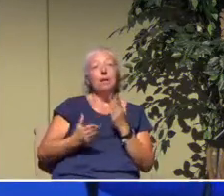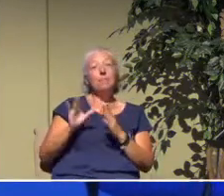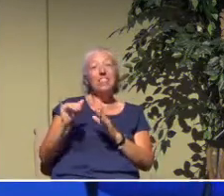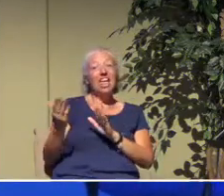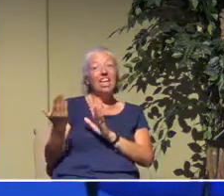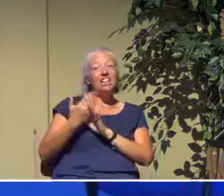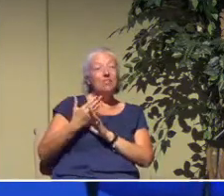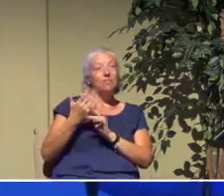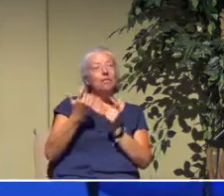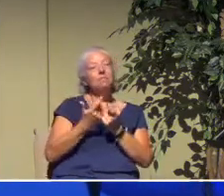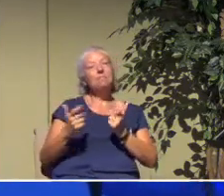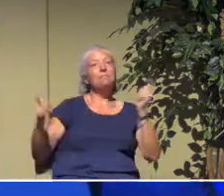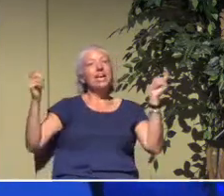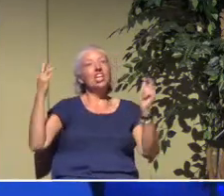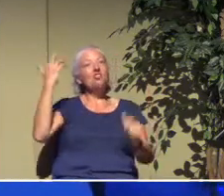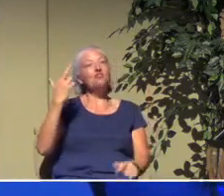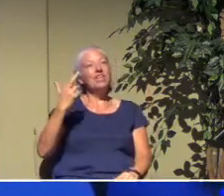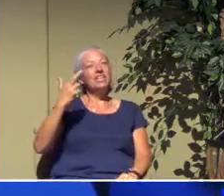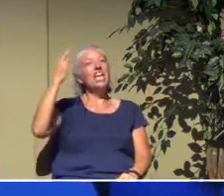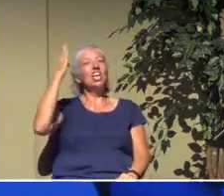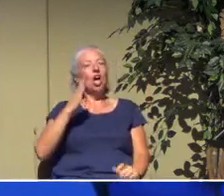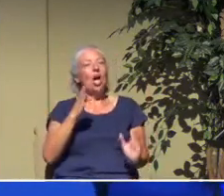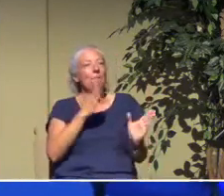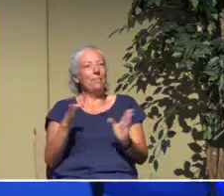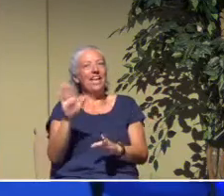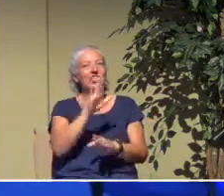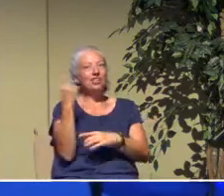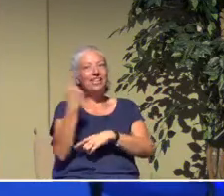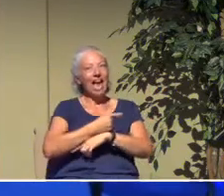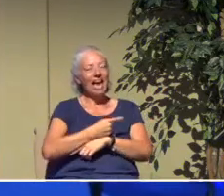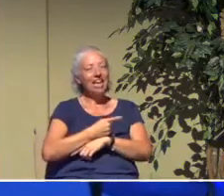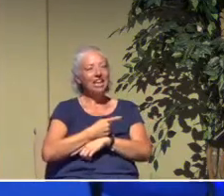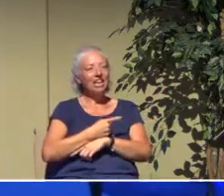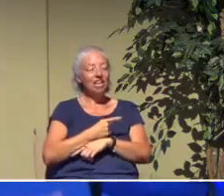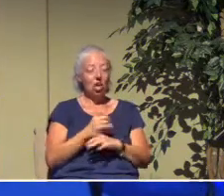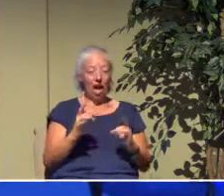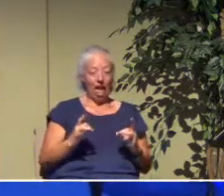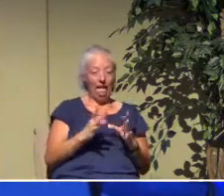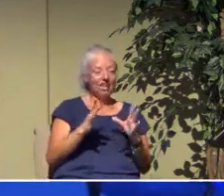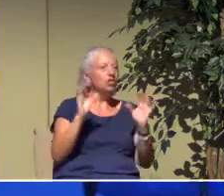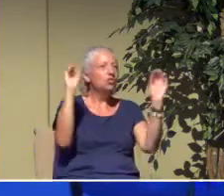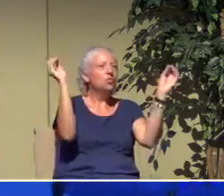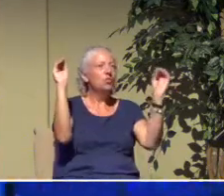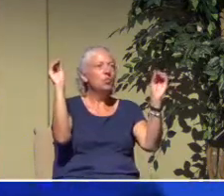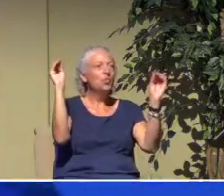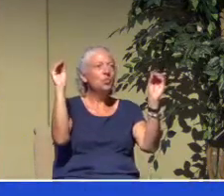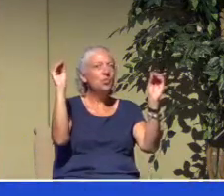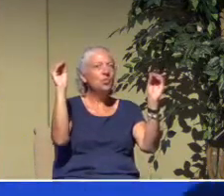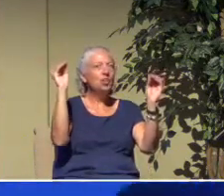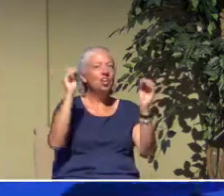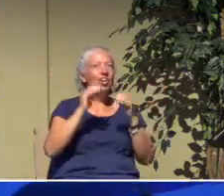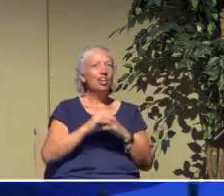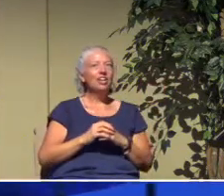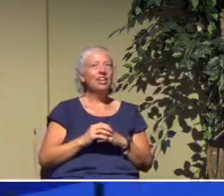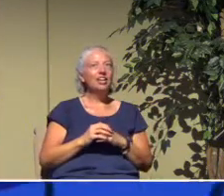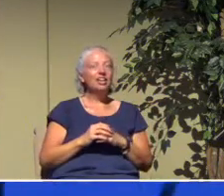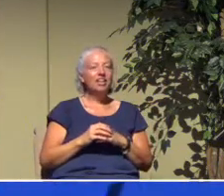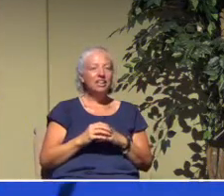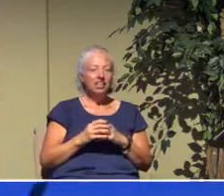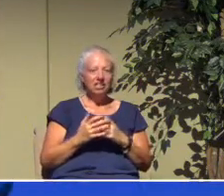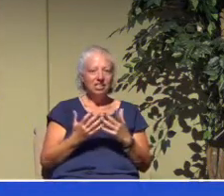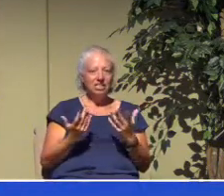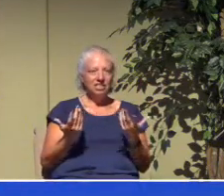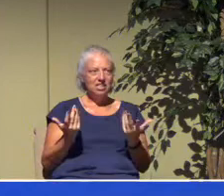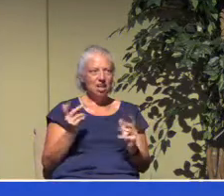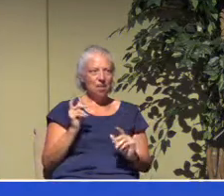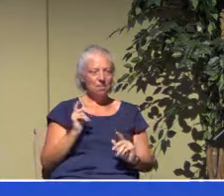biggest reason God has planned your day? There are no accidents. Or these sandpaper people